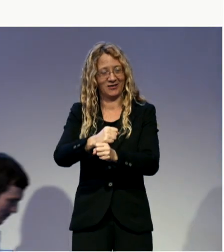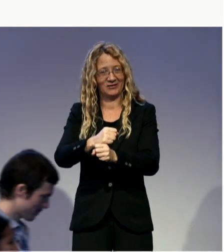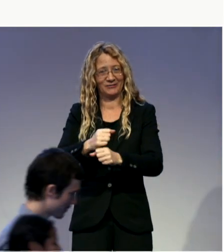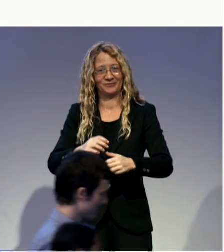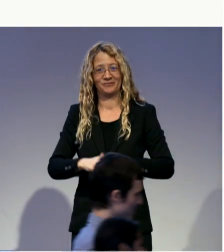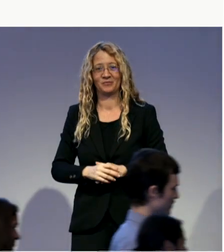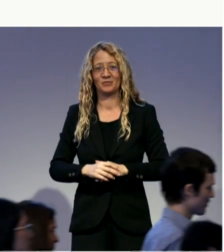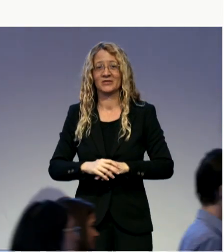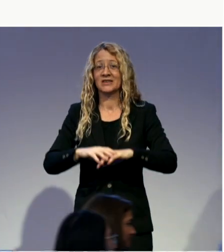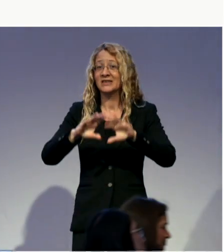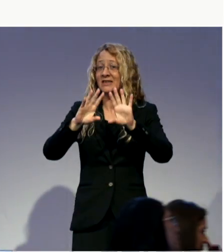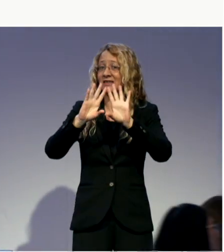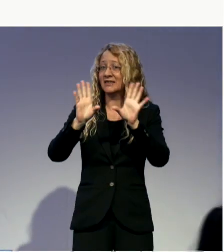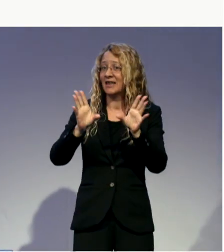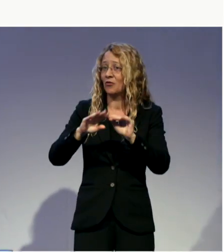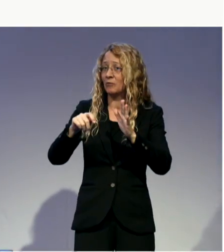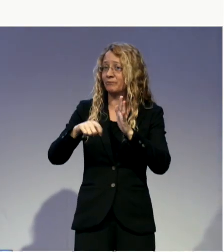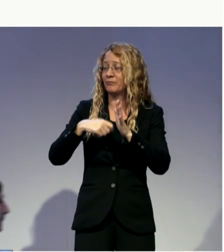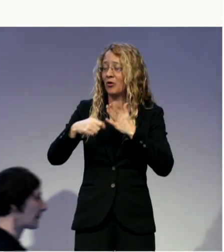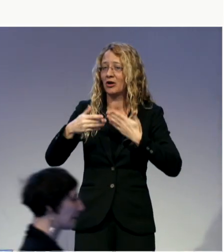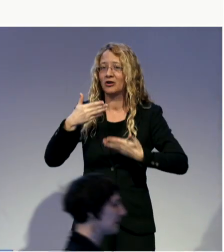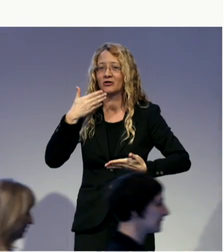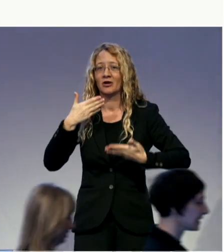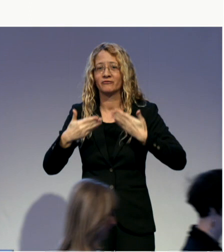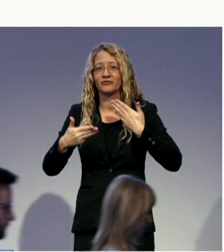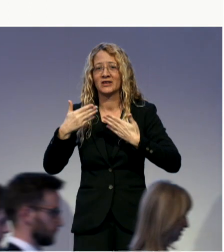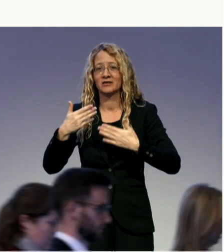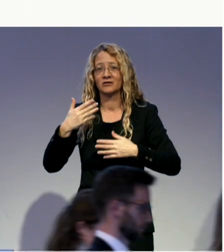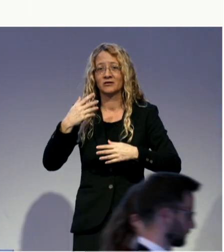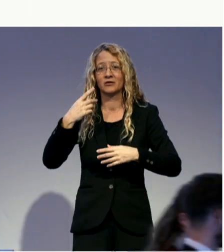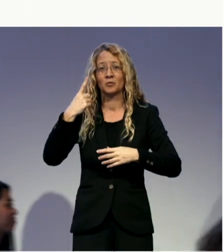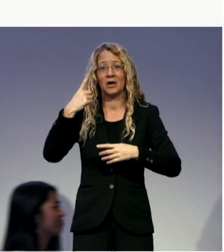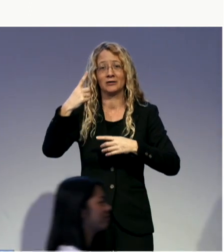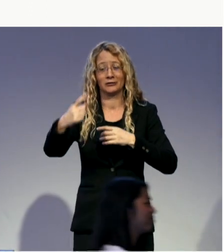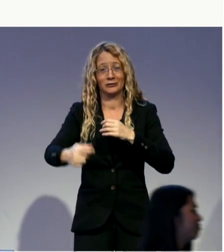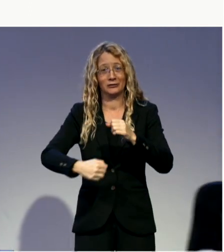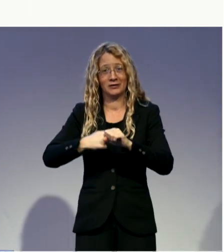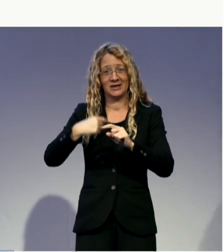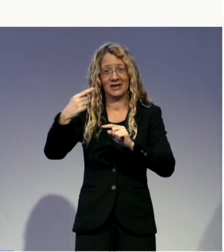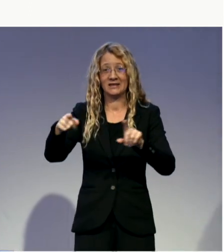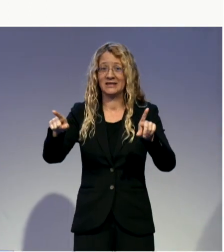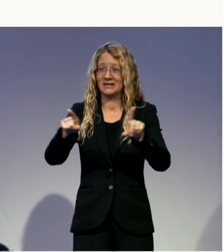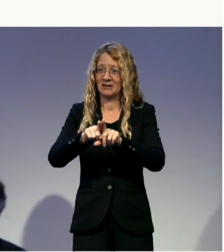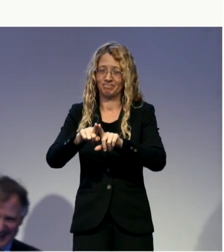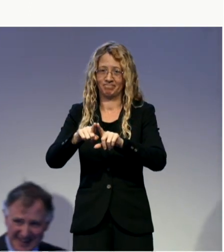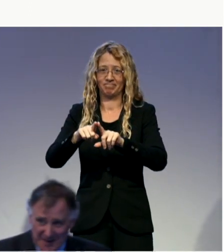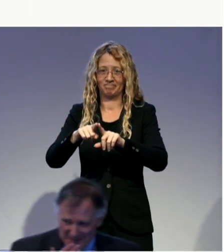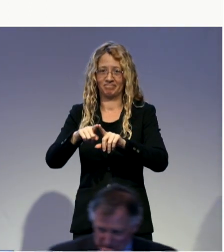Zero Project Conference exactly in 1 year here in Vienna. Our topic will